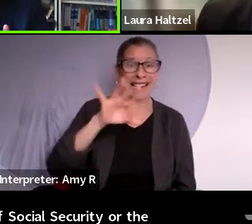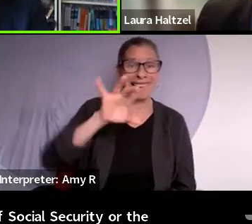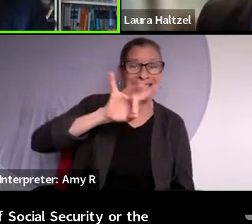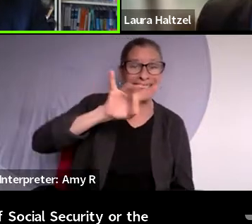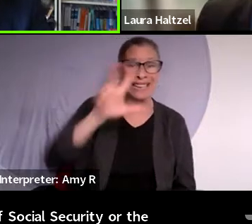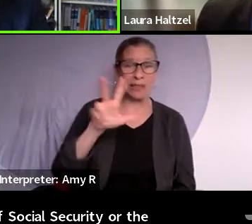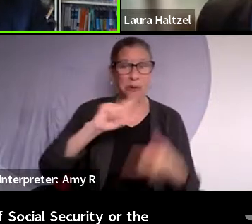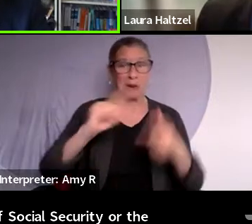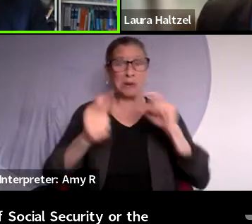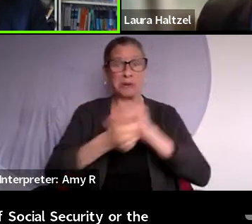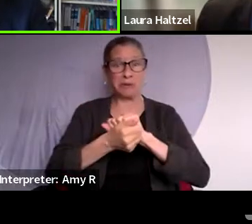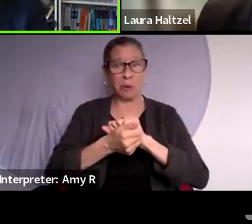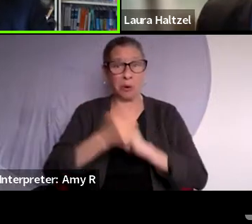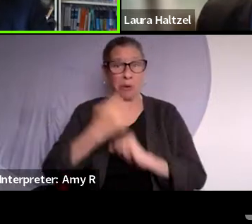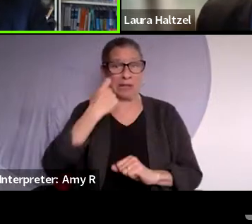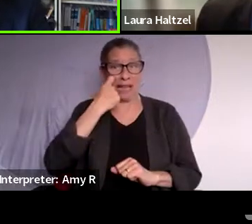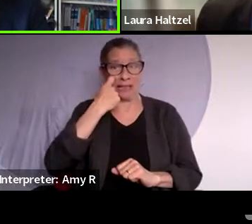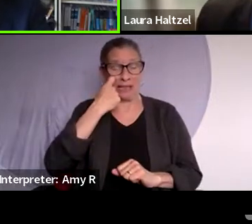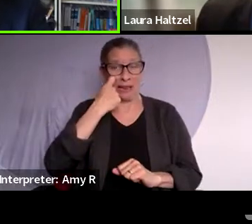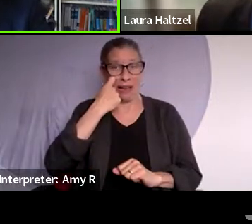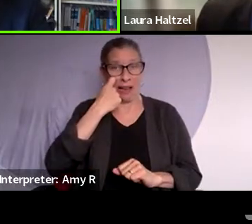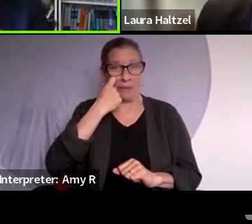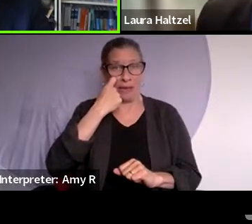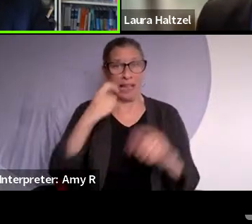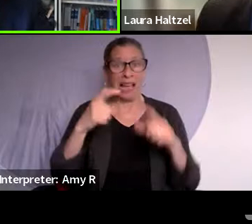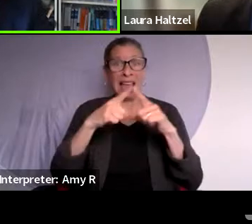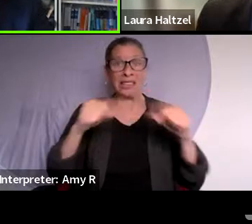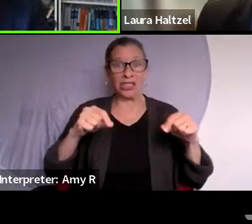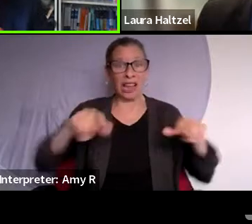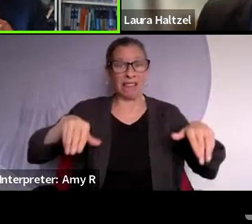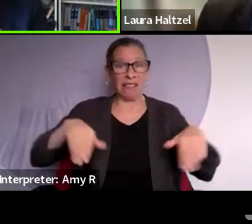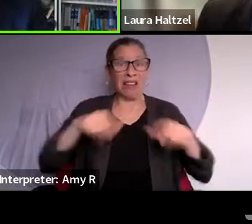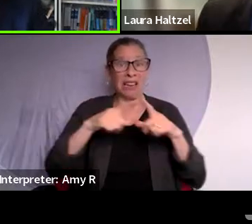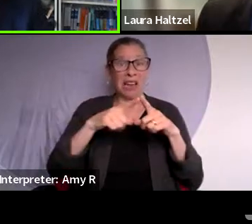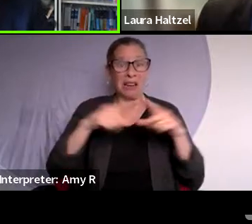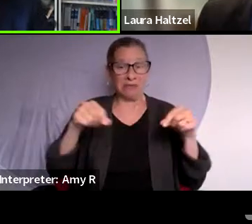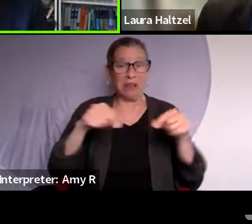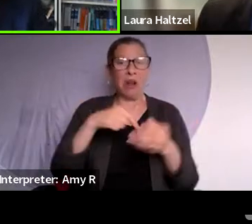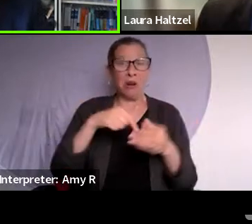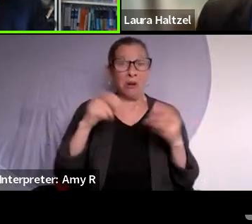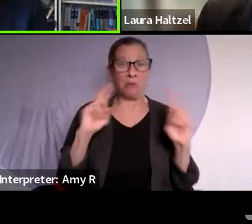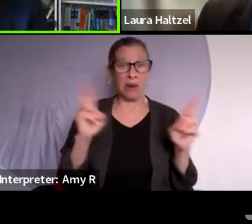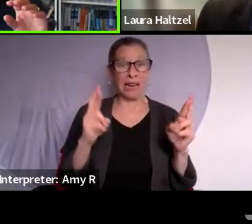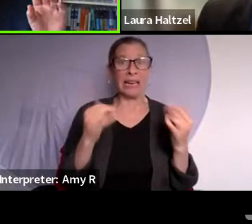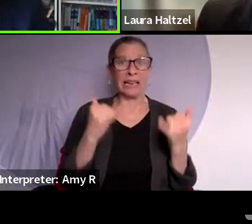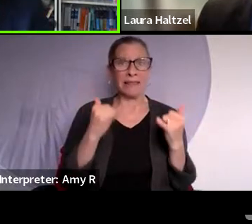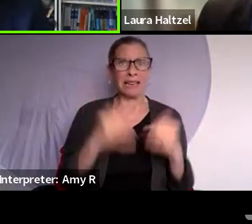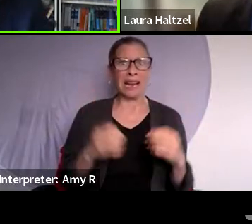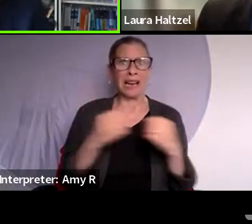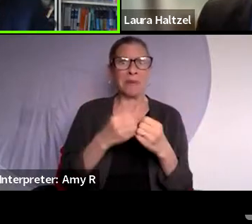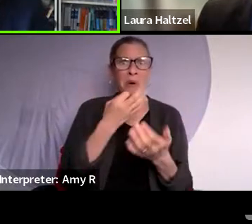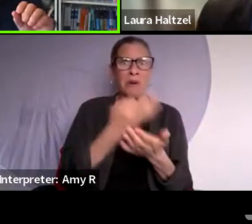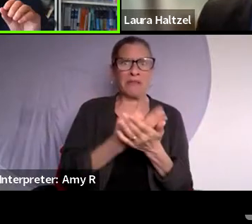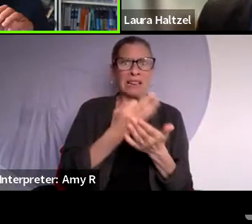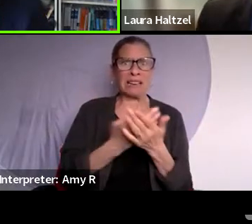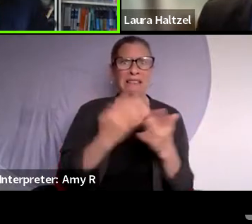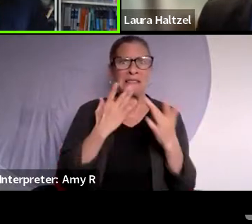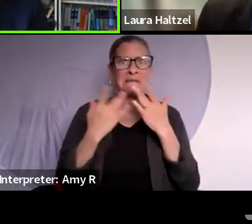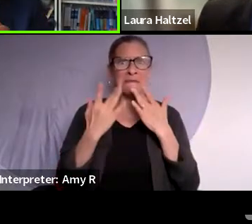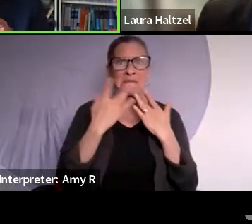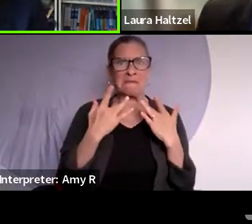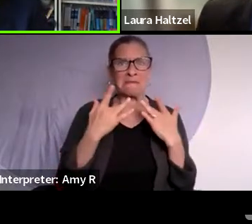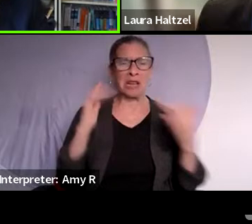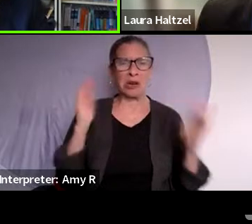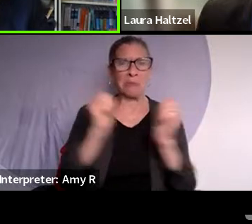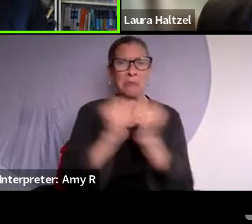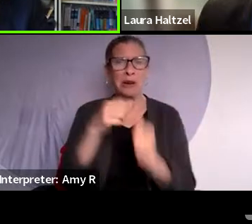that was about 3 months before the checks were about not ready to go out. We already today have a much larger financial hole than we did in 1983, which also